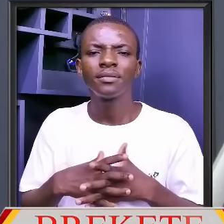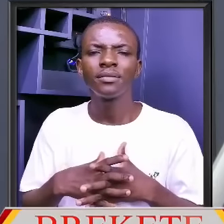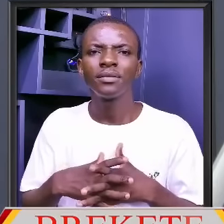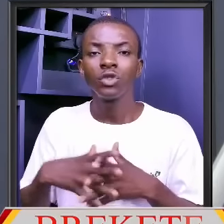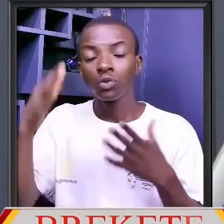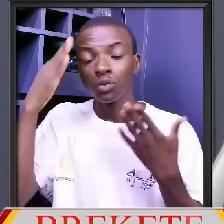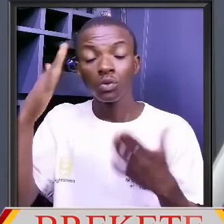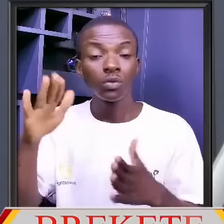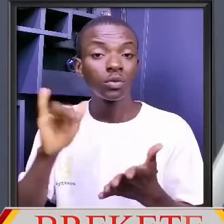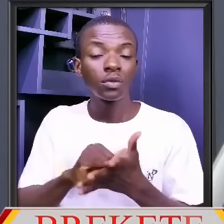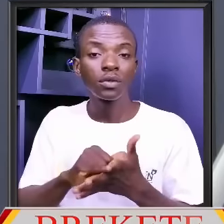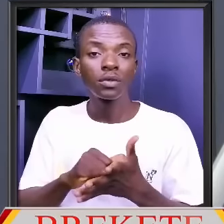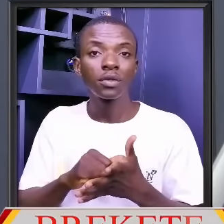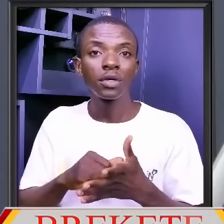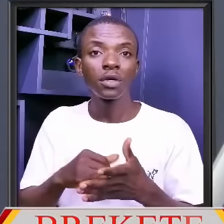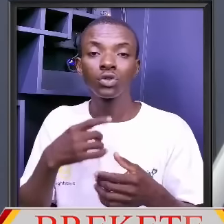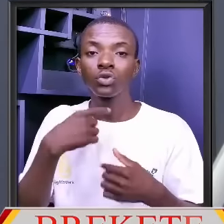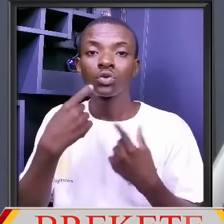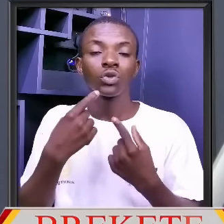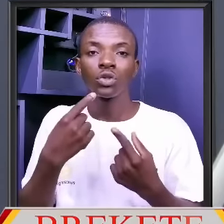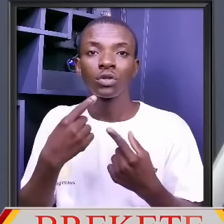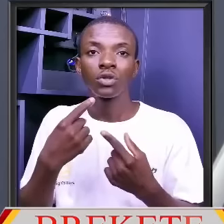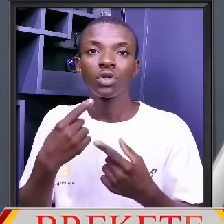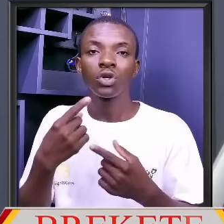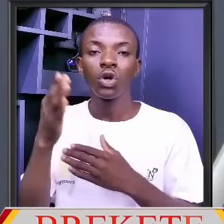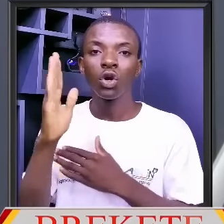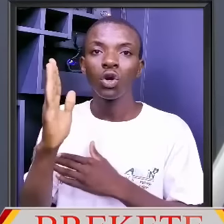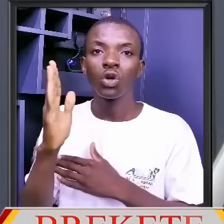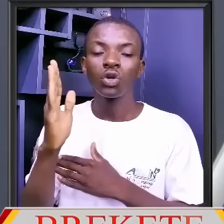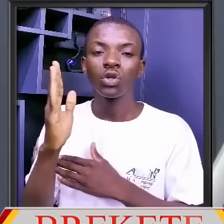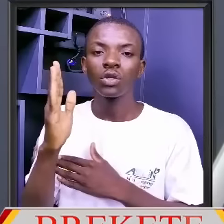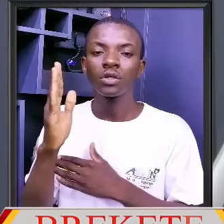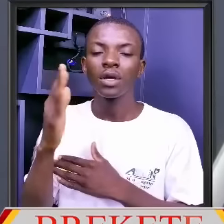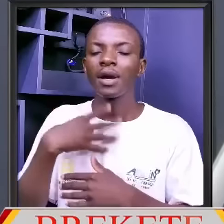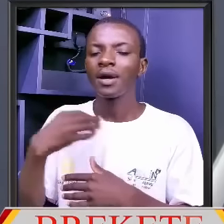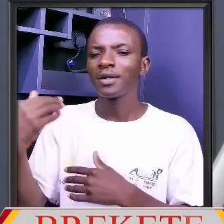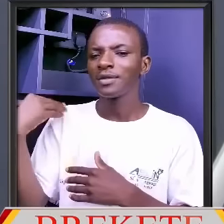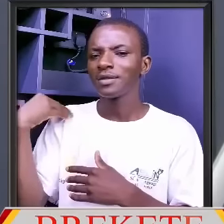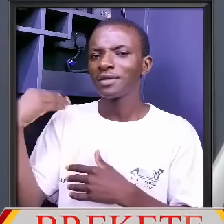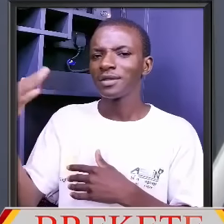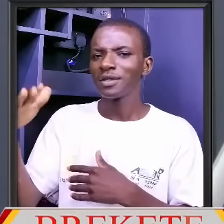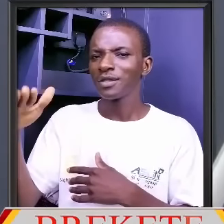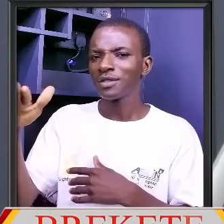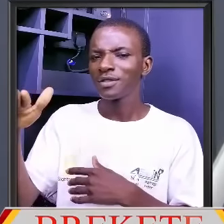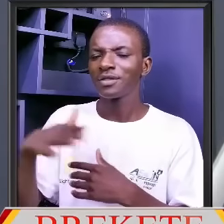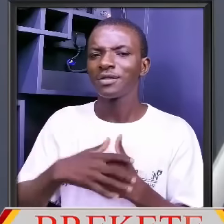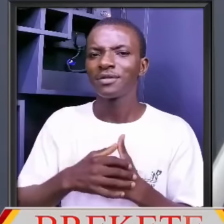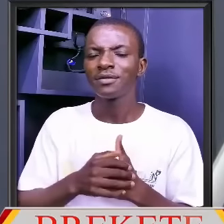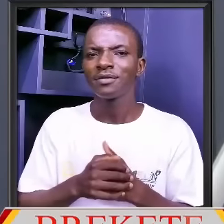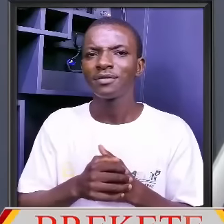And they don't know, say, as then they talk, I'm so now, so God and the angels.